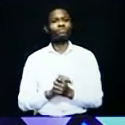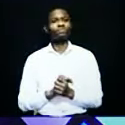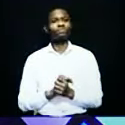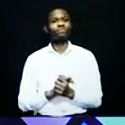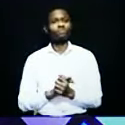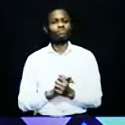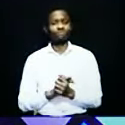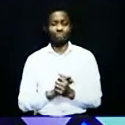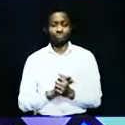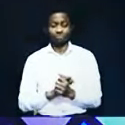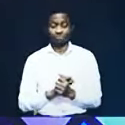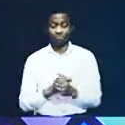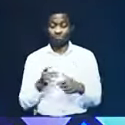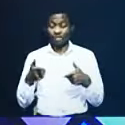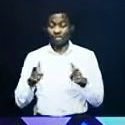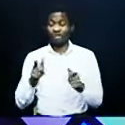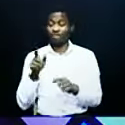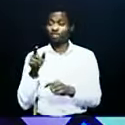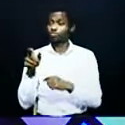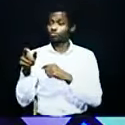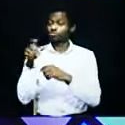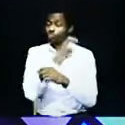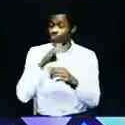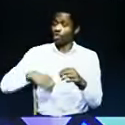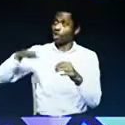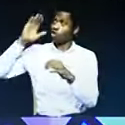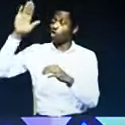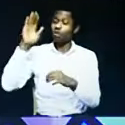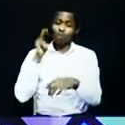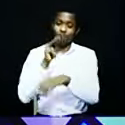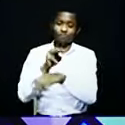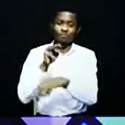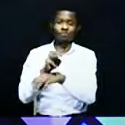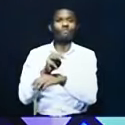Colossians 3:16. Let the message of Christ